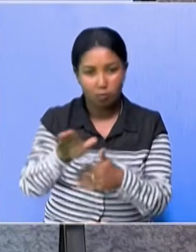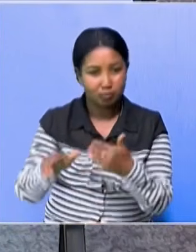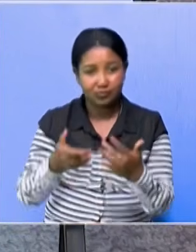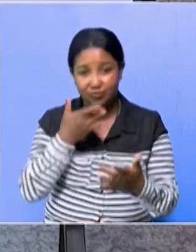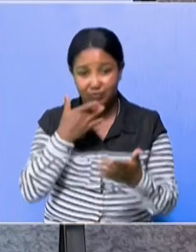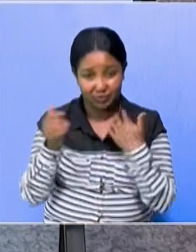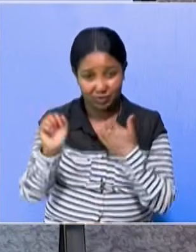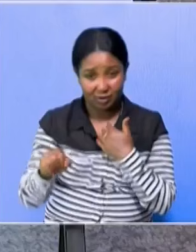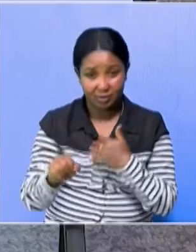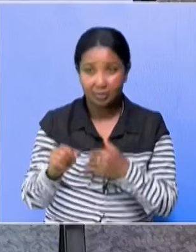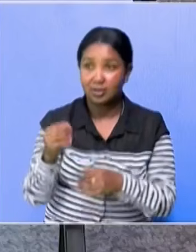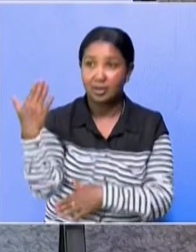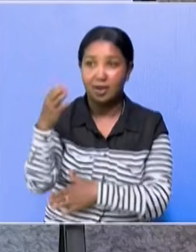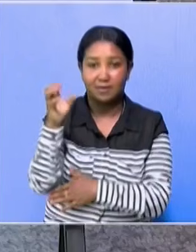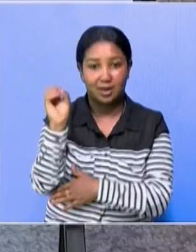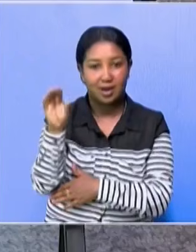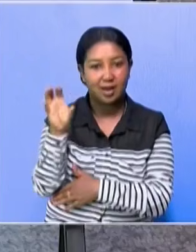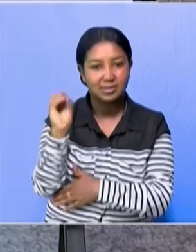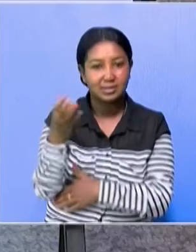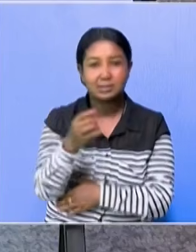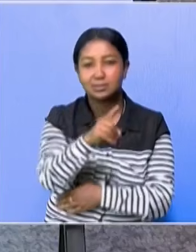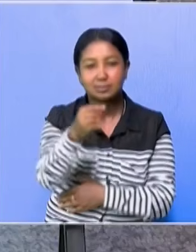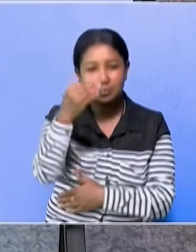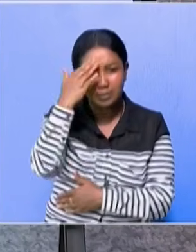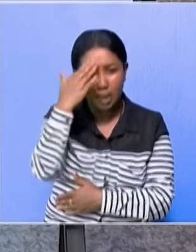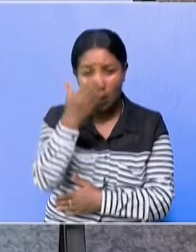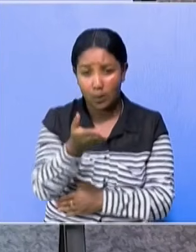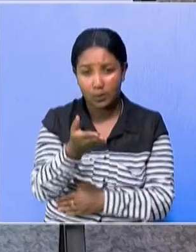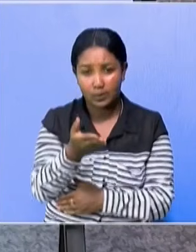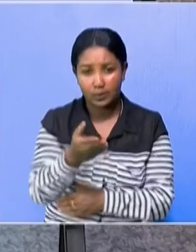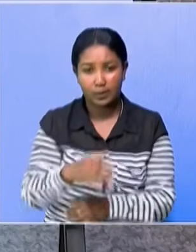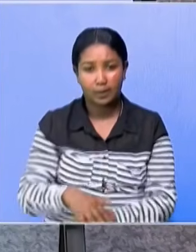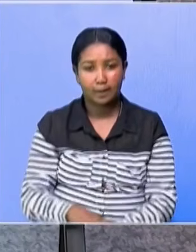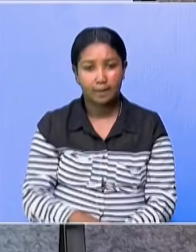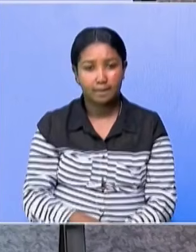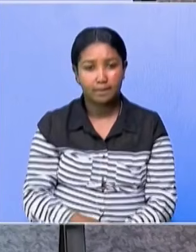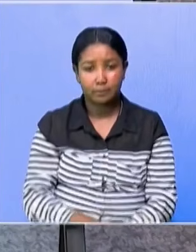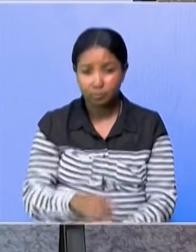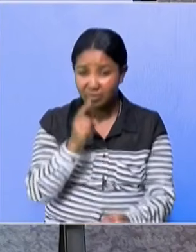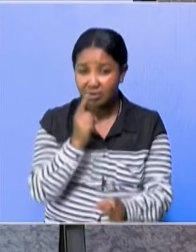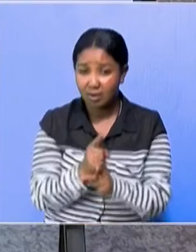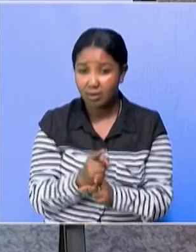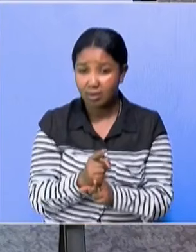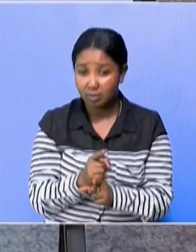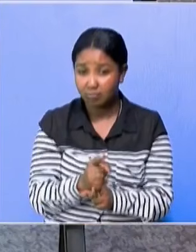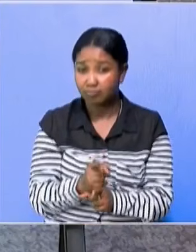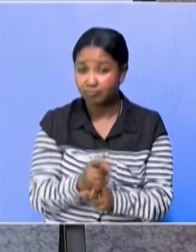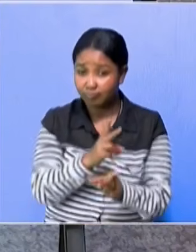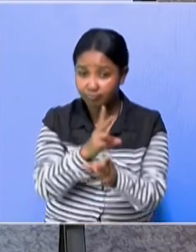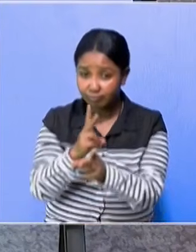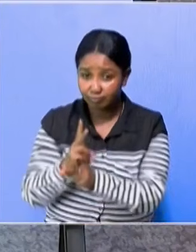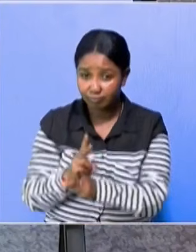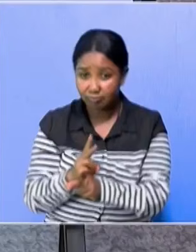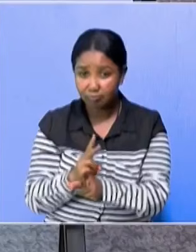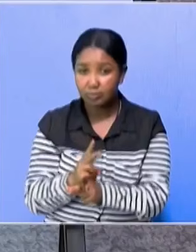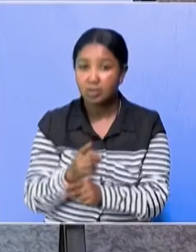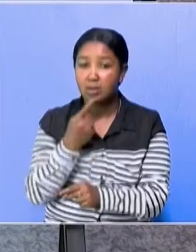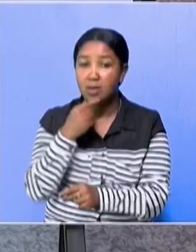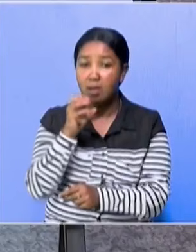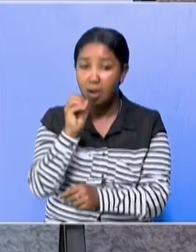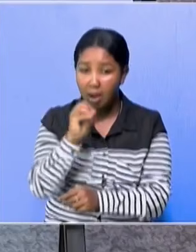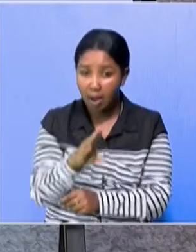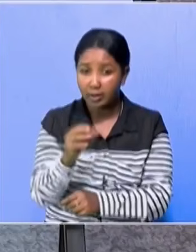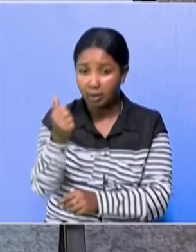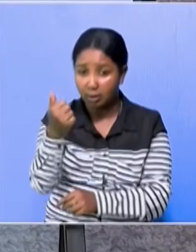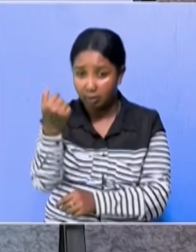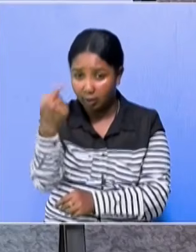country, the traffic light. So how many of you are just keeping or know about the red light and